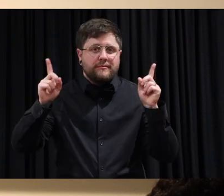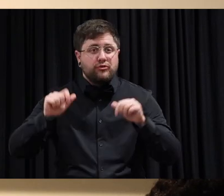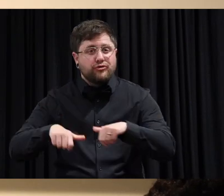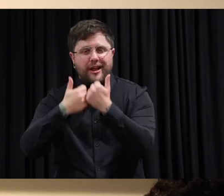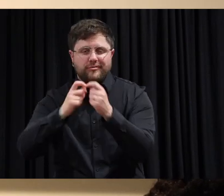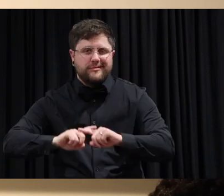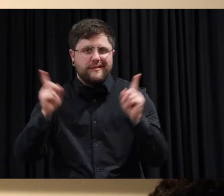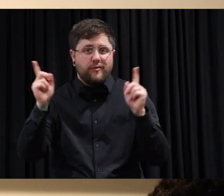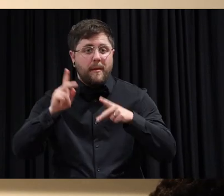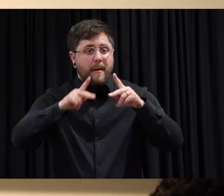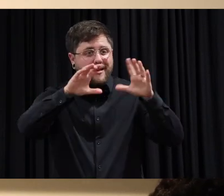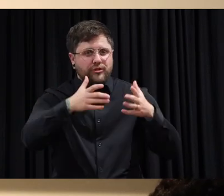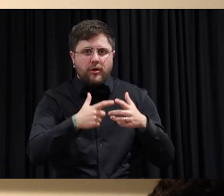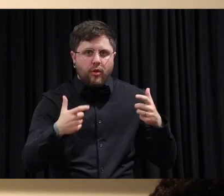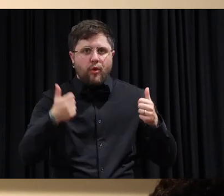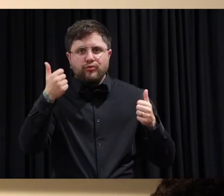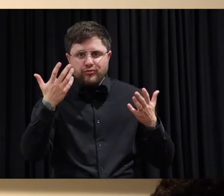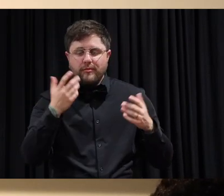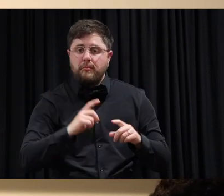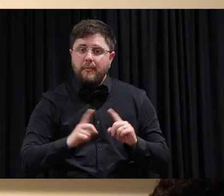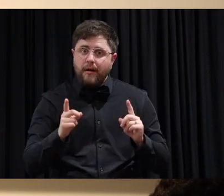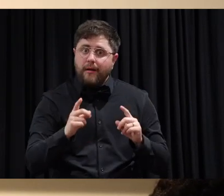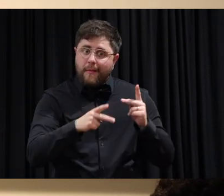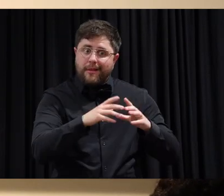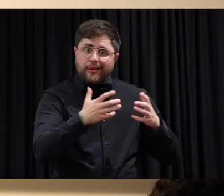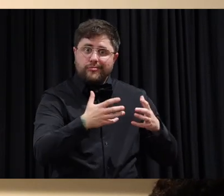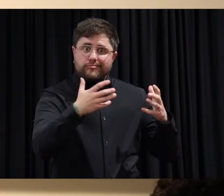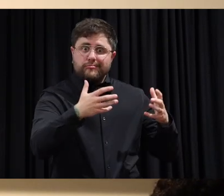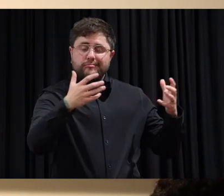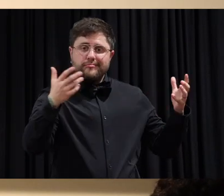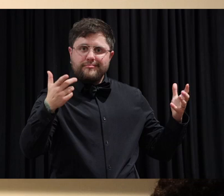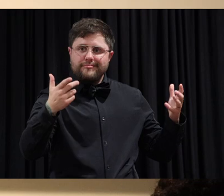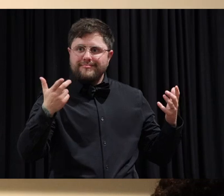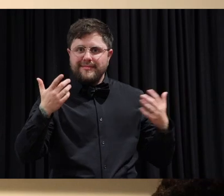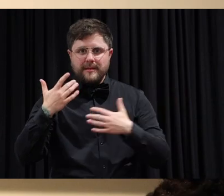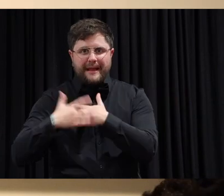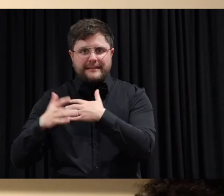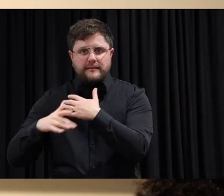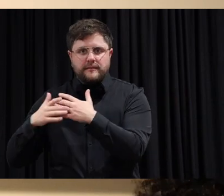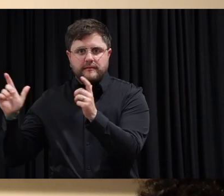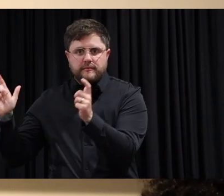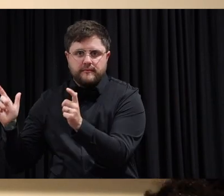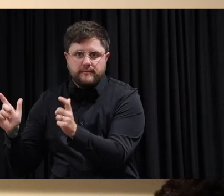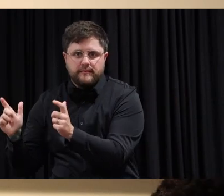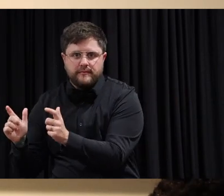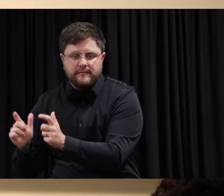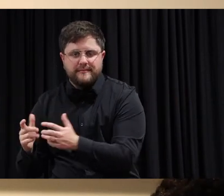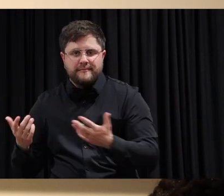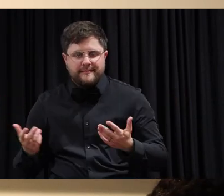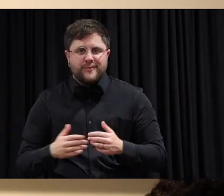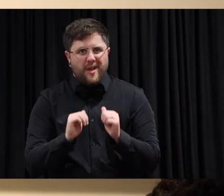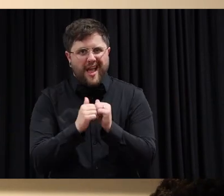different. The population is larger. Right, but even as the population grows, the amount of available space in the country does not grow. So how do we